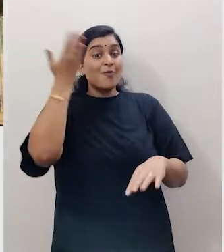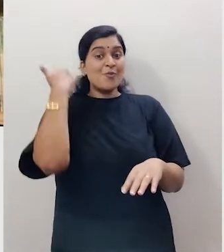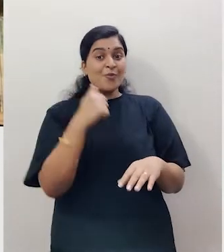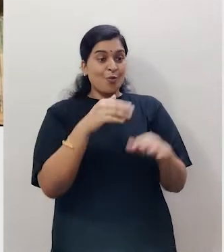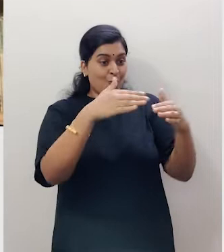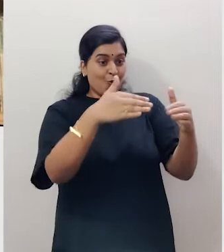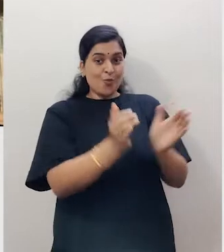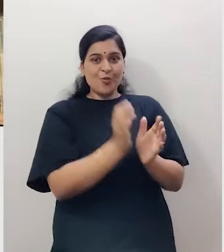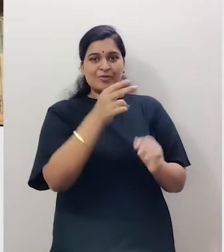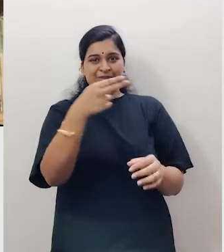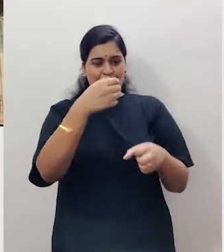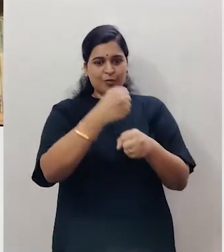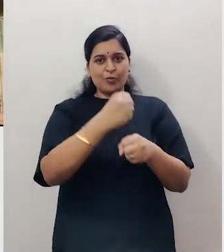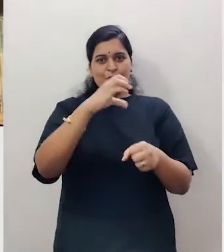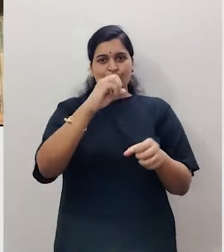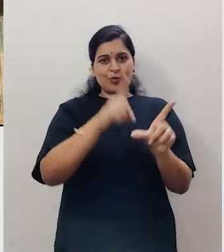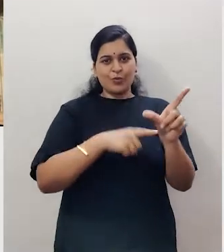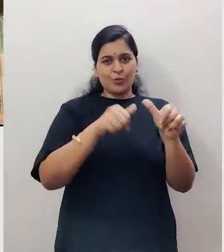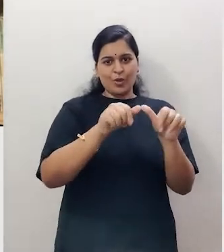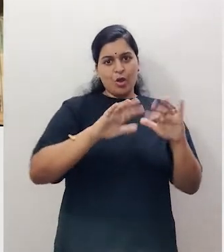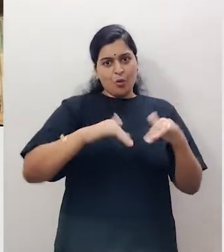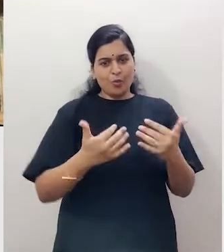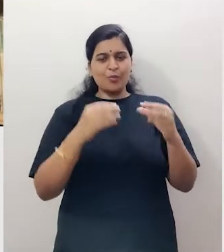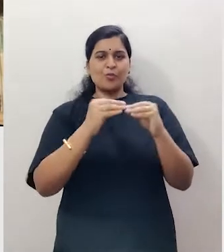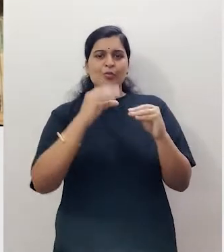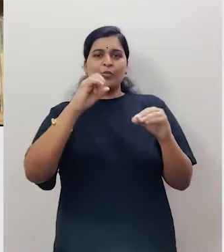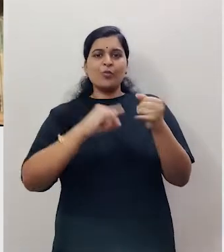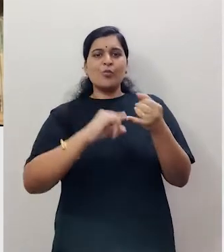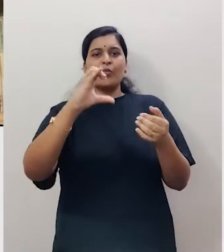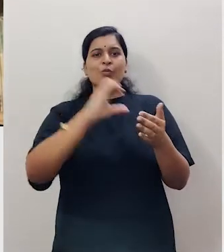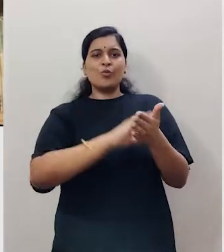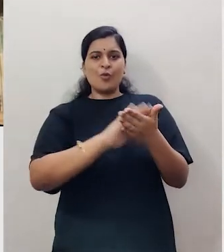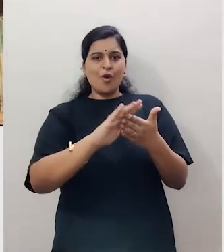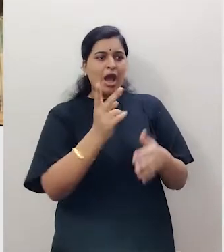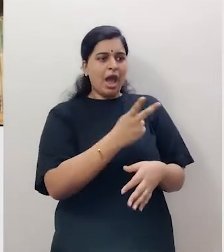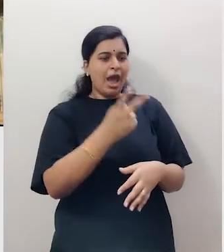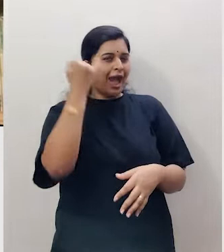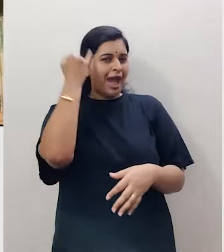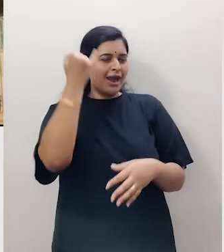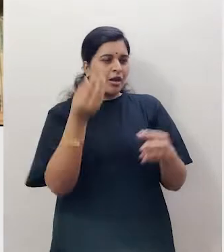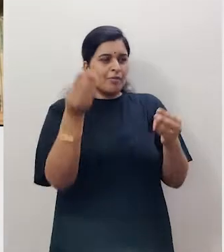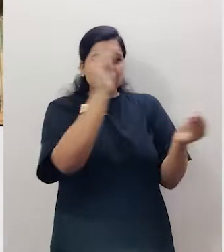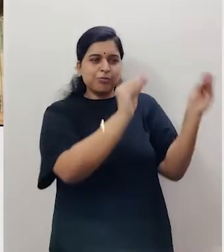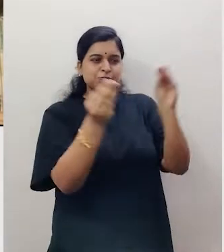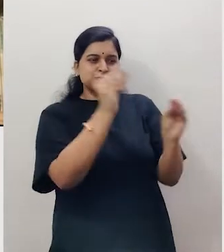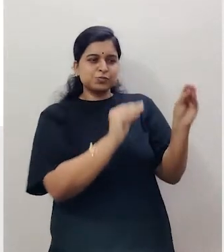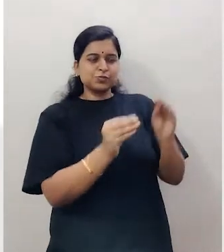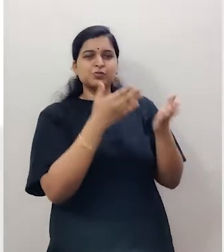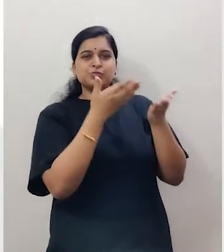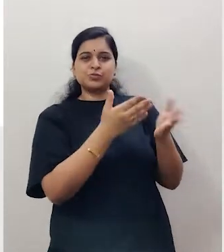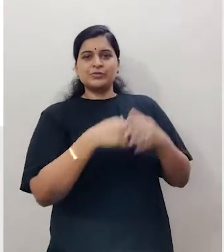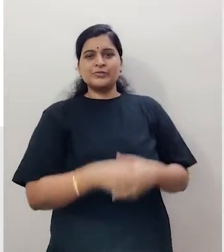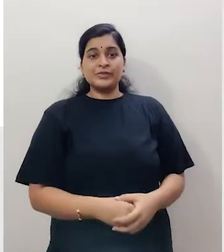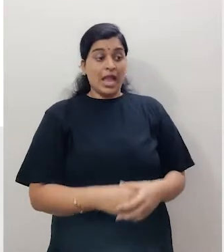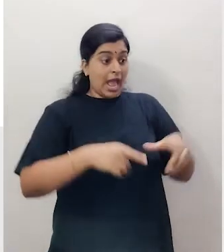Bosch, both of whom he greatly admired. The works defy material and making and become pure narrative. Tree